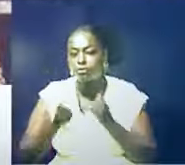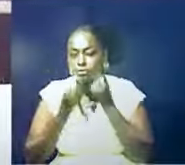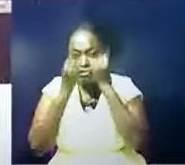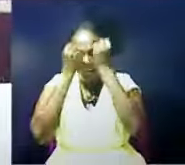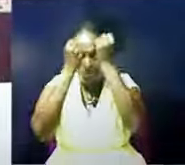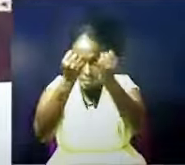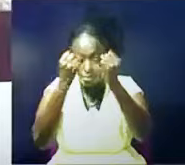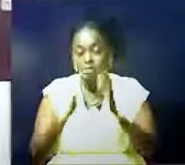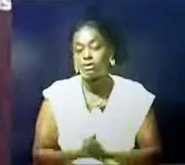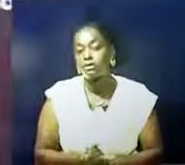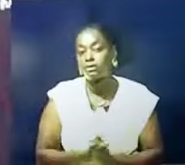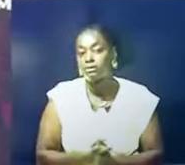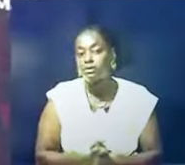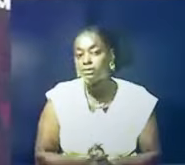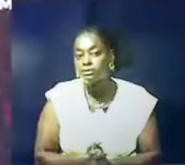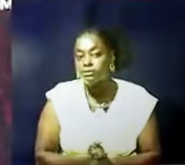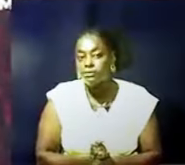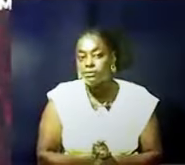Are we